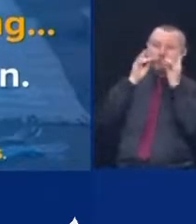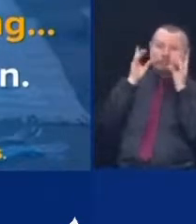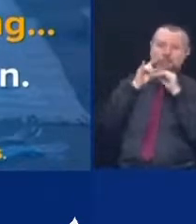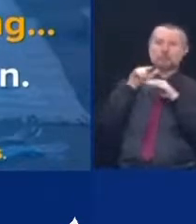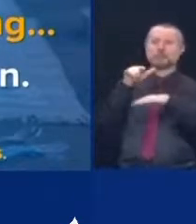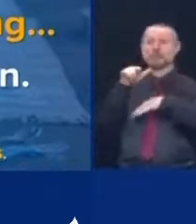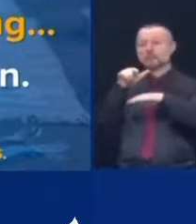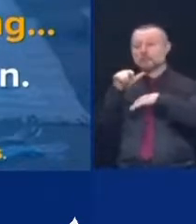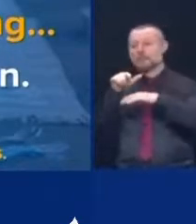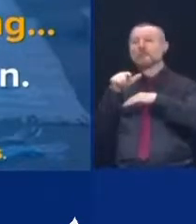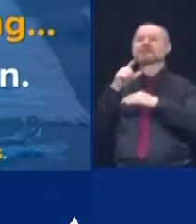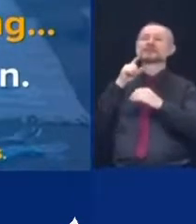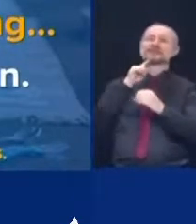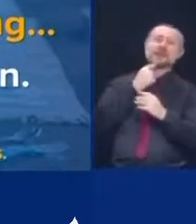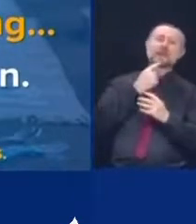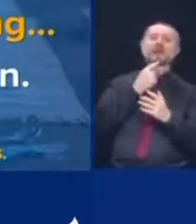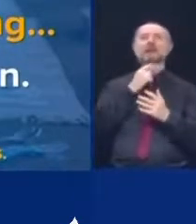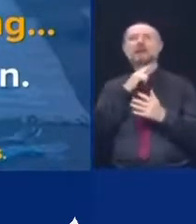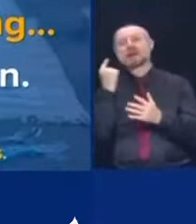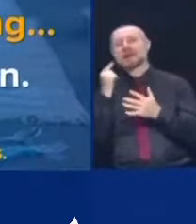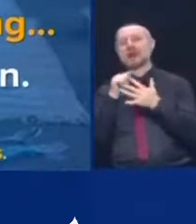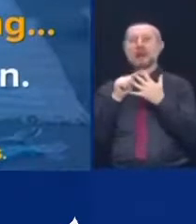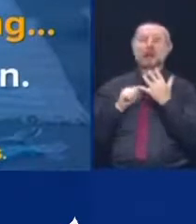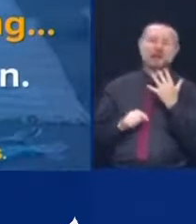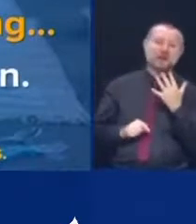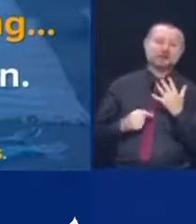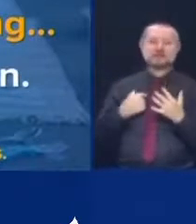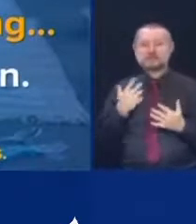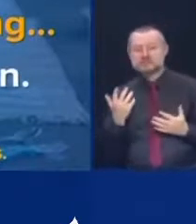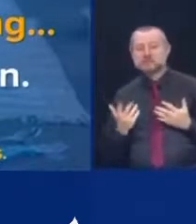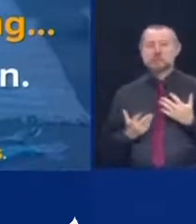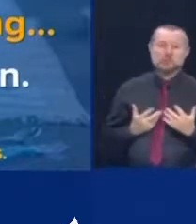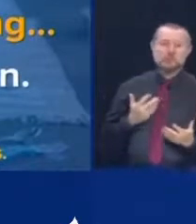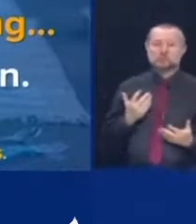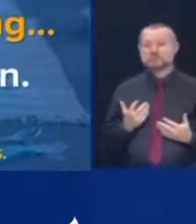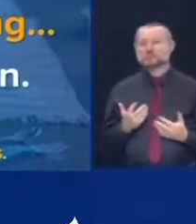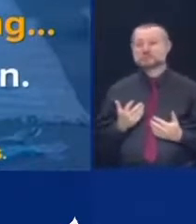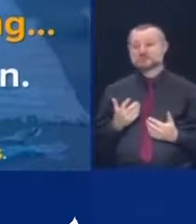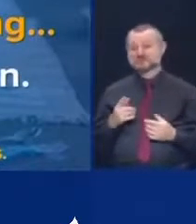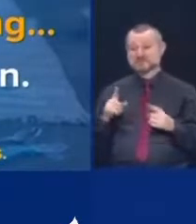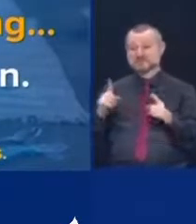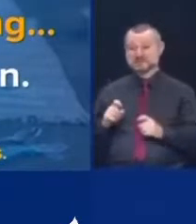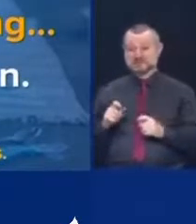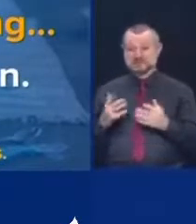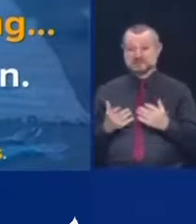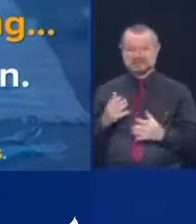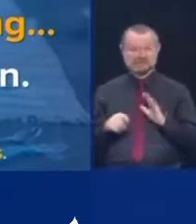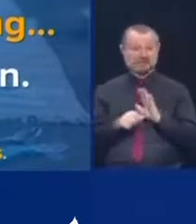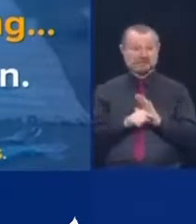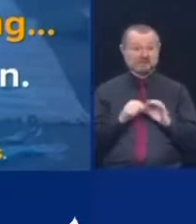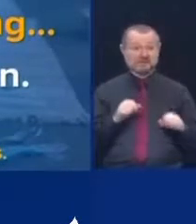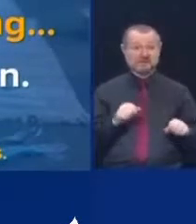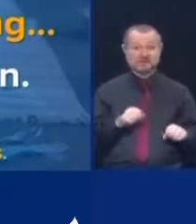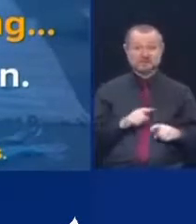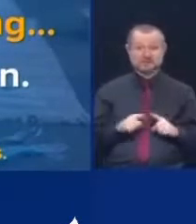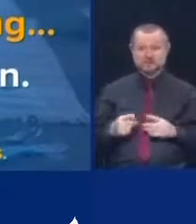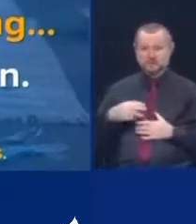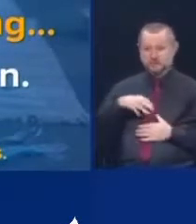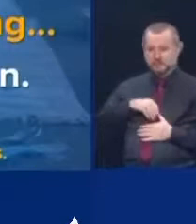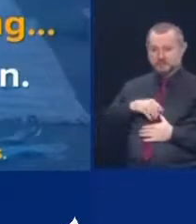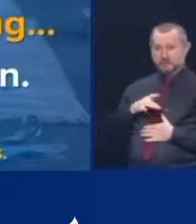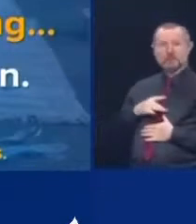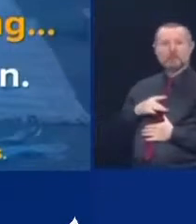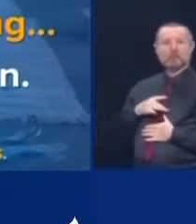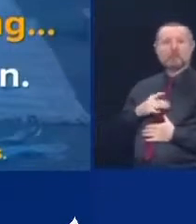risky. It's such a time now where I can actually test negative, but have the virus, but the